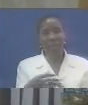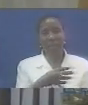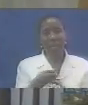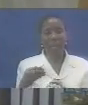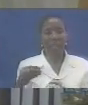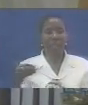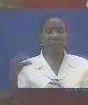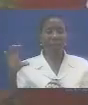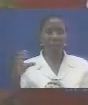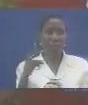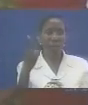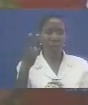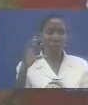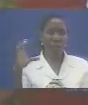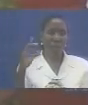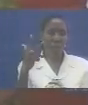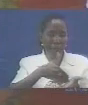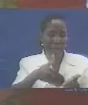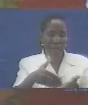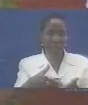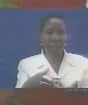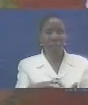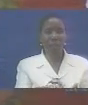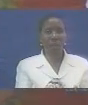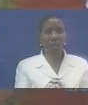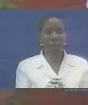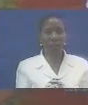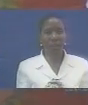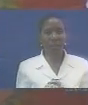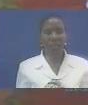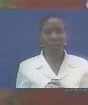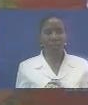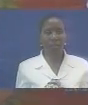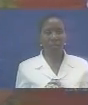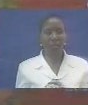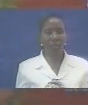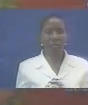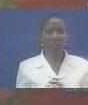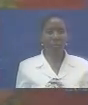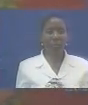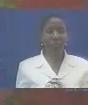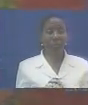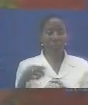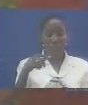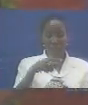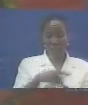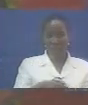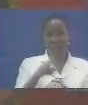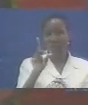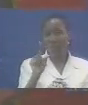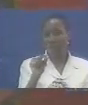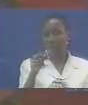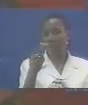collected $203 million. At the time of the 2012 budget presentation,